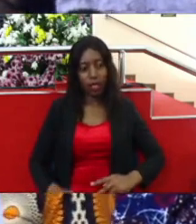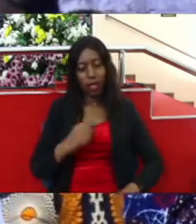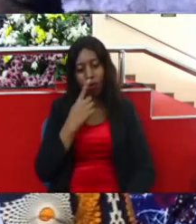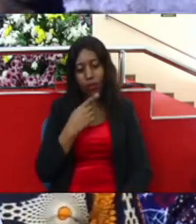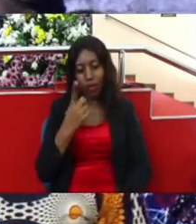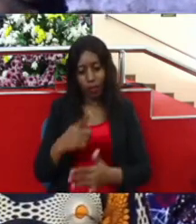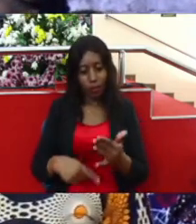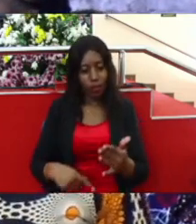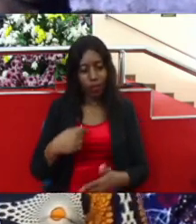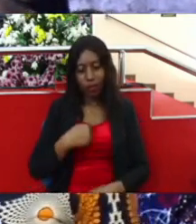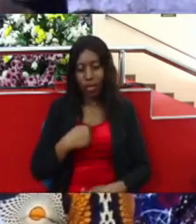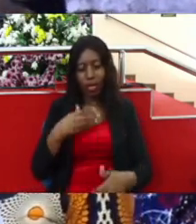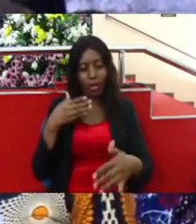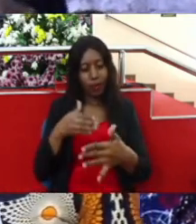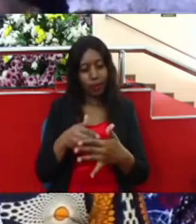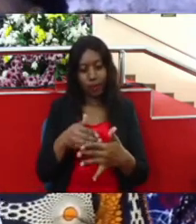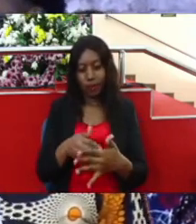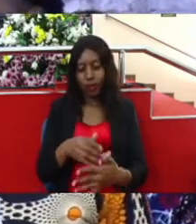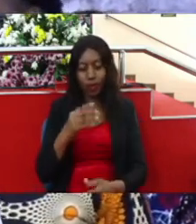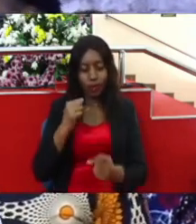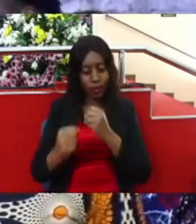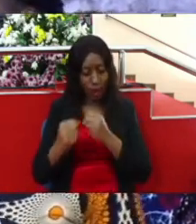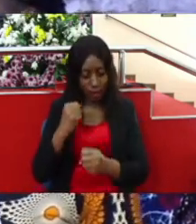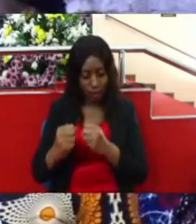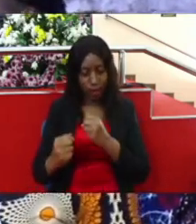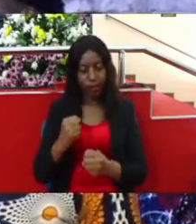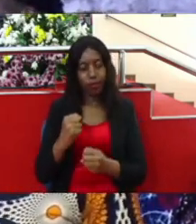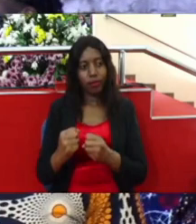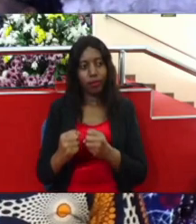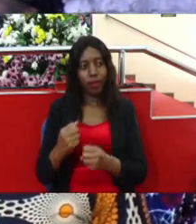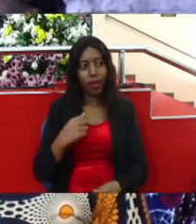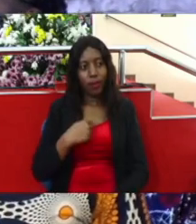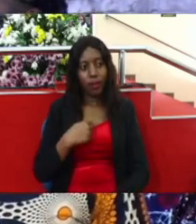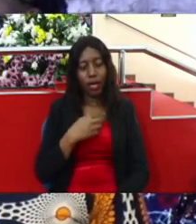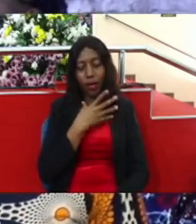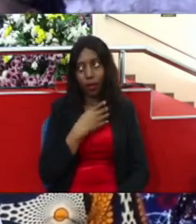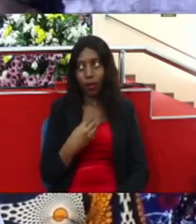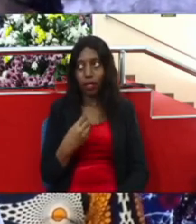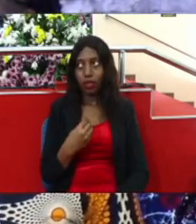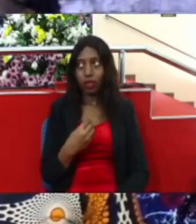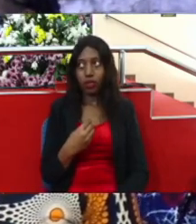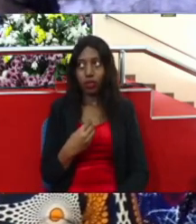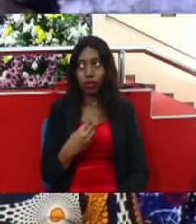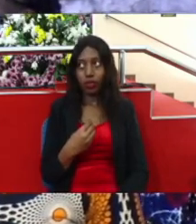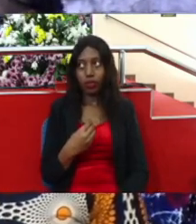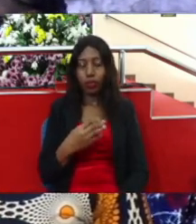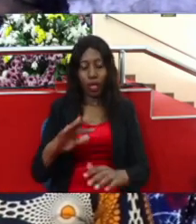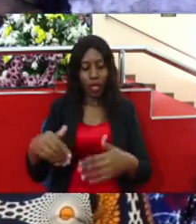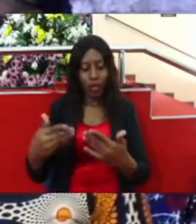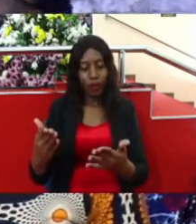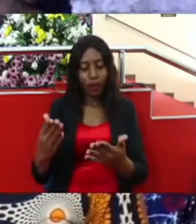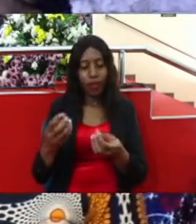I want to stop running? Je, pengine unataka kusema nataka kuacha kukimbia? I want to believe the message. Nataka kufikisha ujumbe.